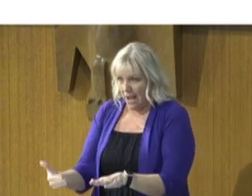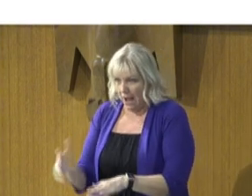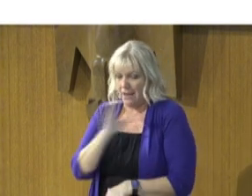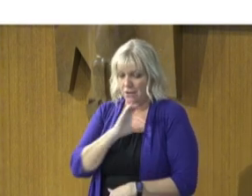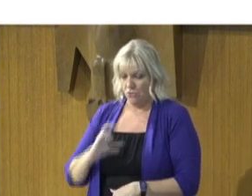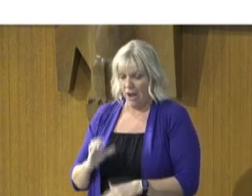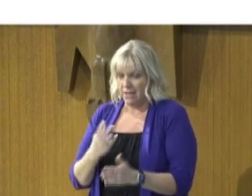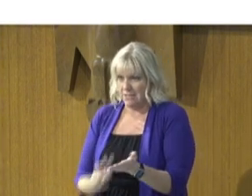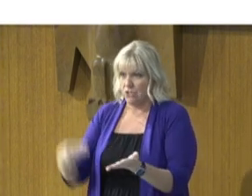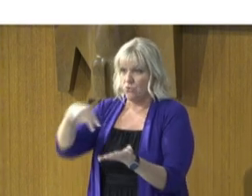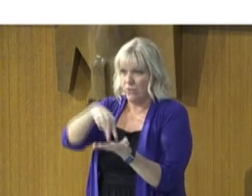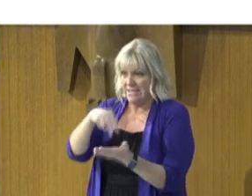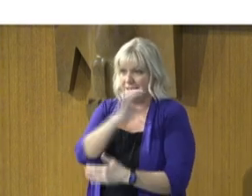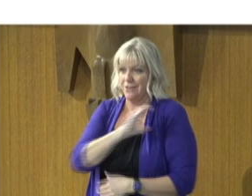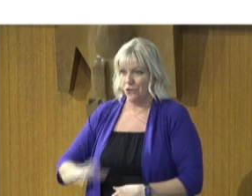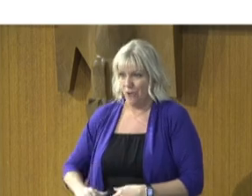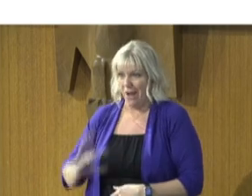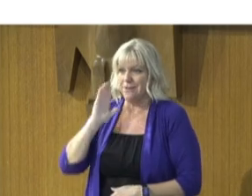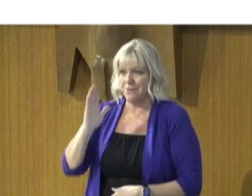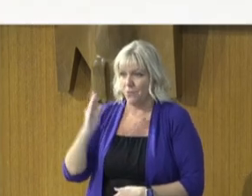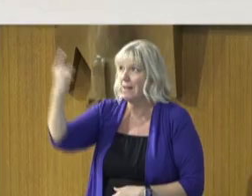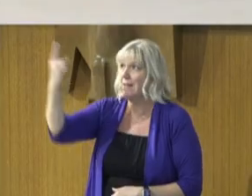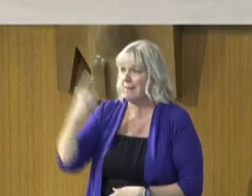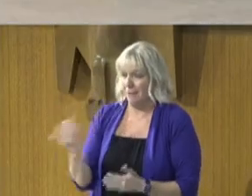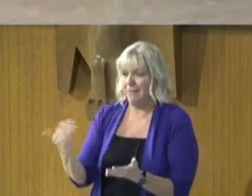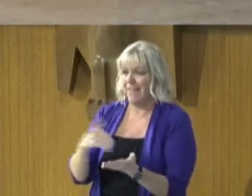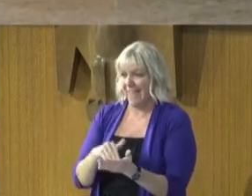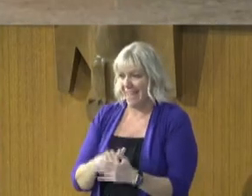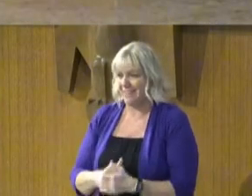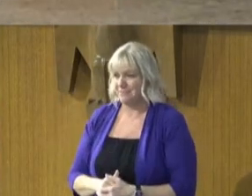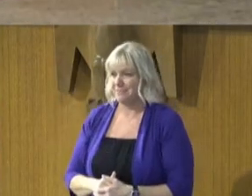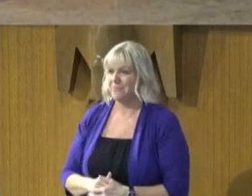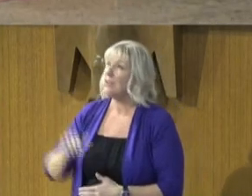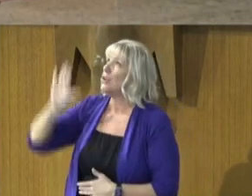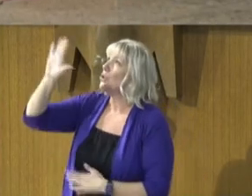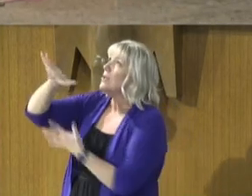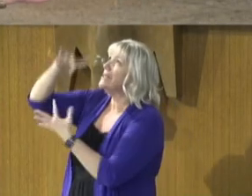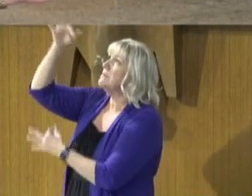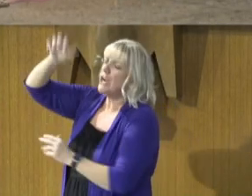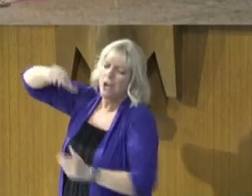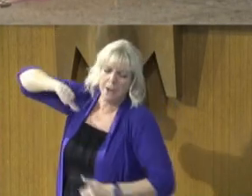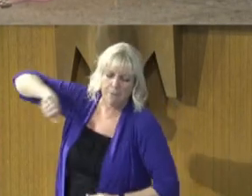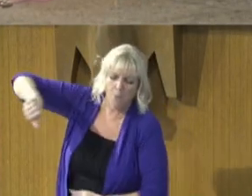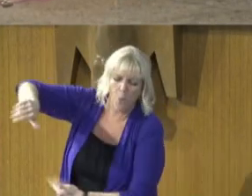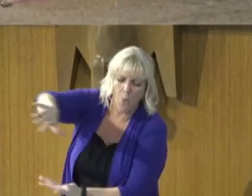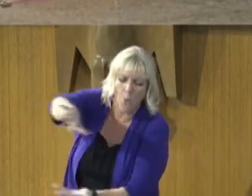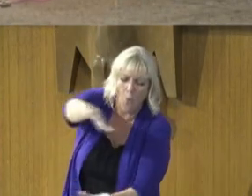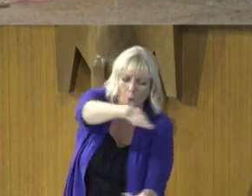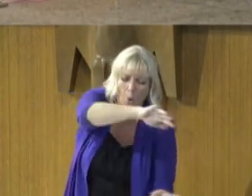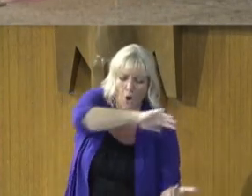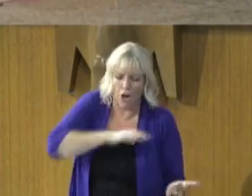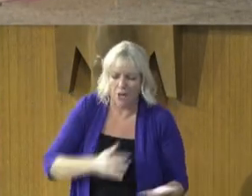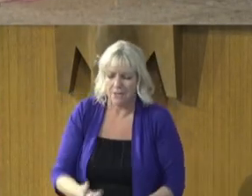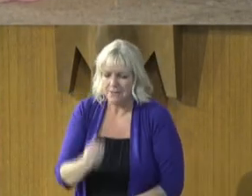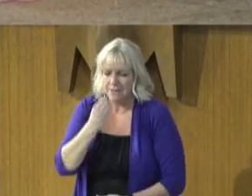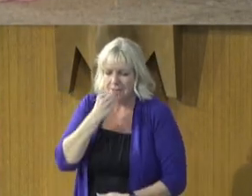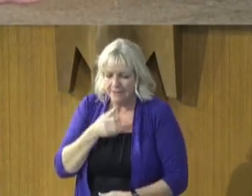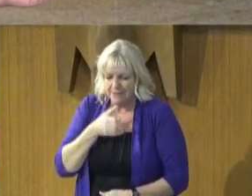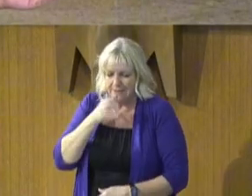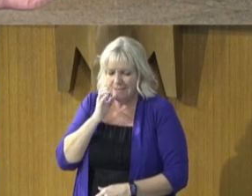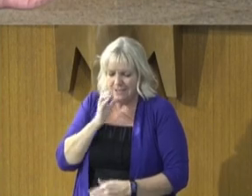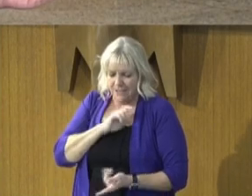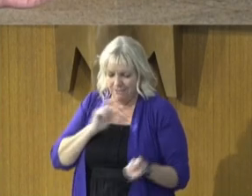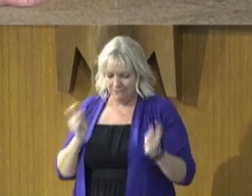is risen. Christ will come again. Pour out your spirit upon these elements that they might transform us as we share